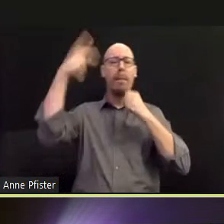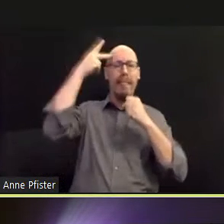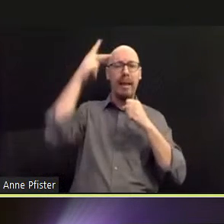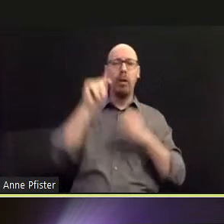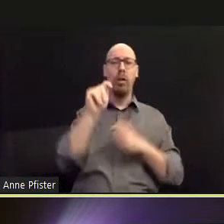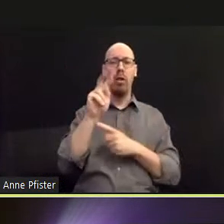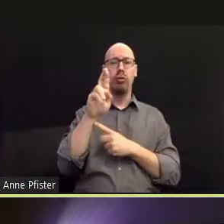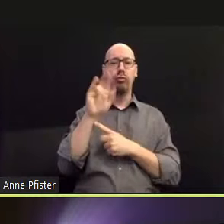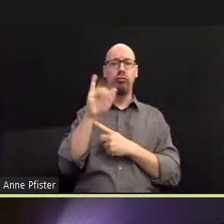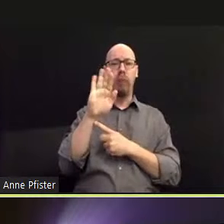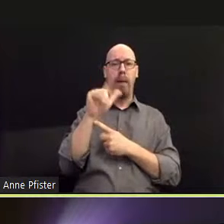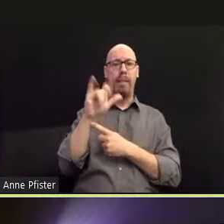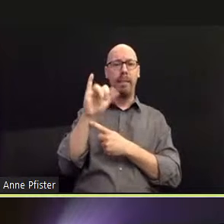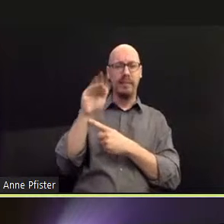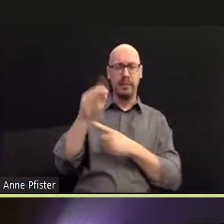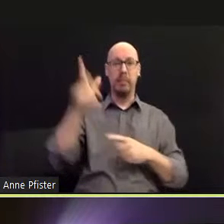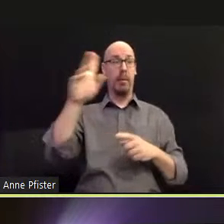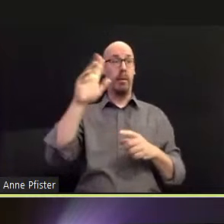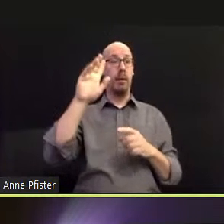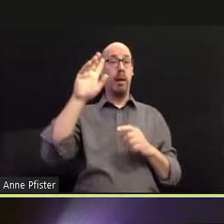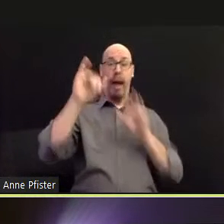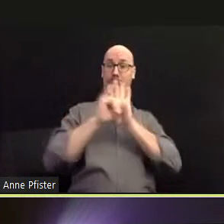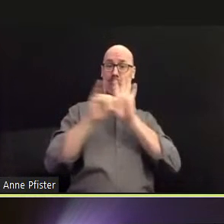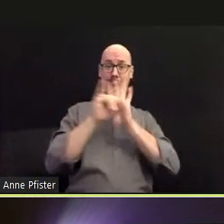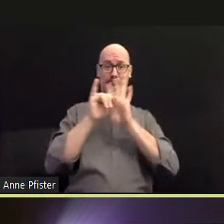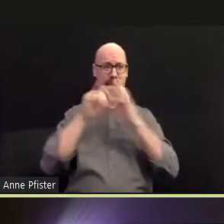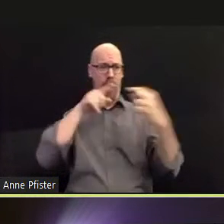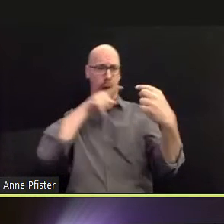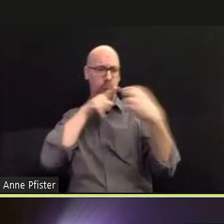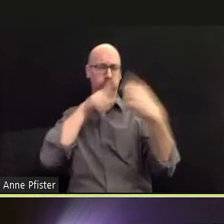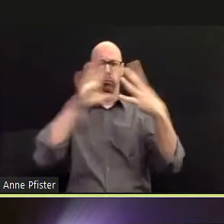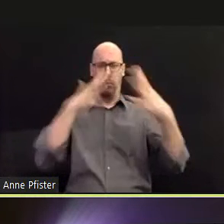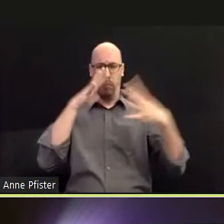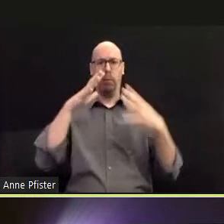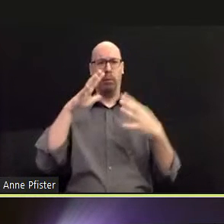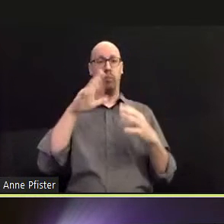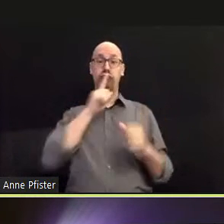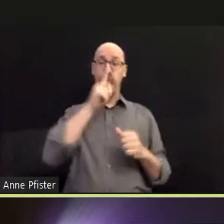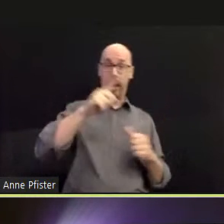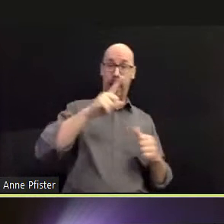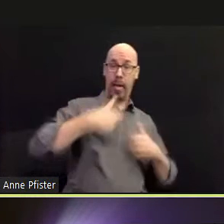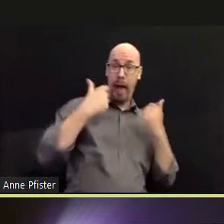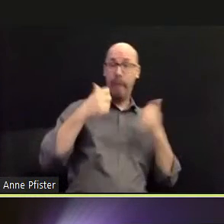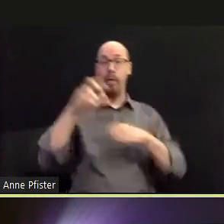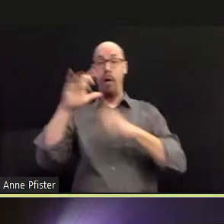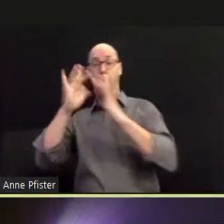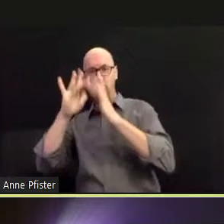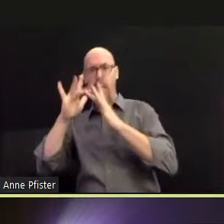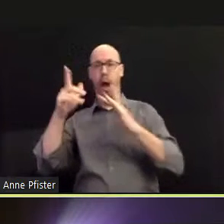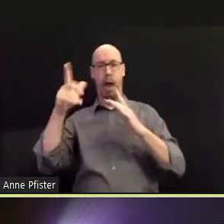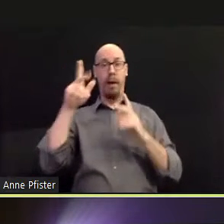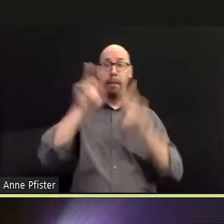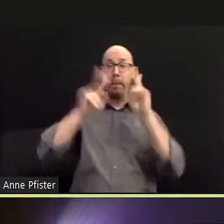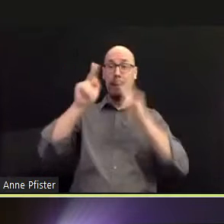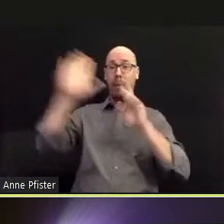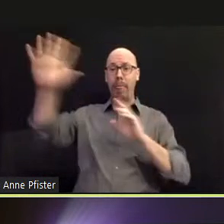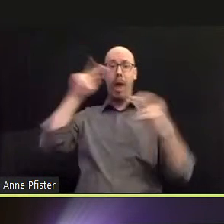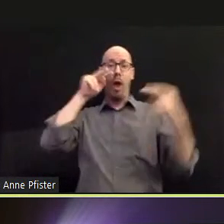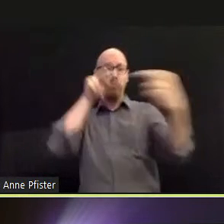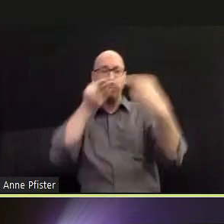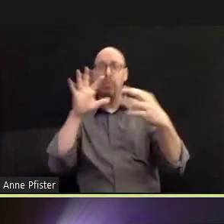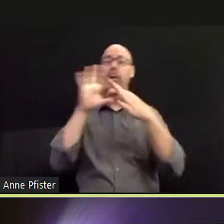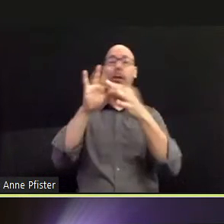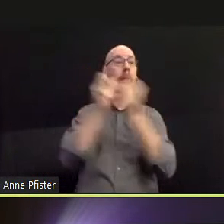fervent tensions that play out online and in real life as people square off to espouse conflicting viewpoints on mask mandates